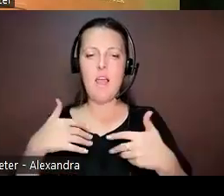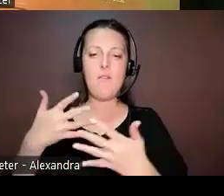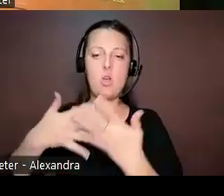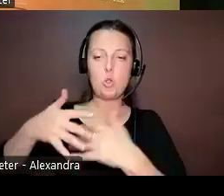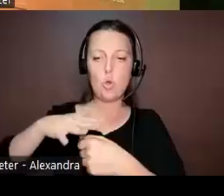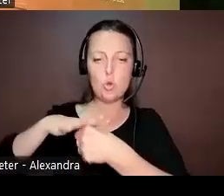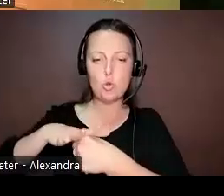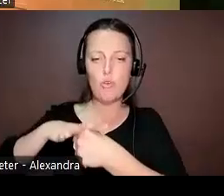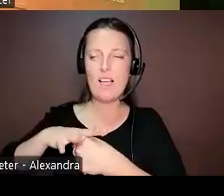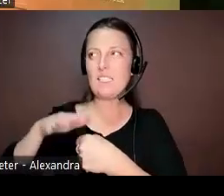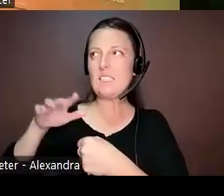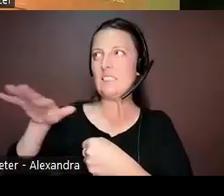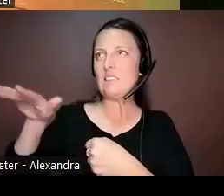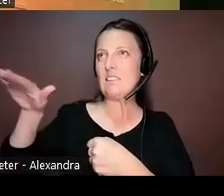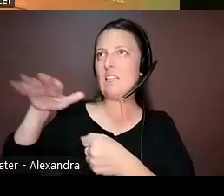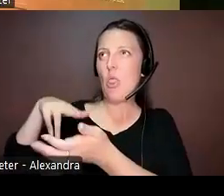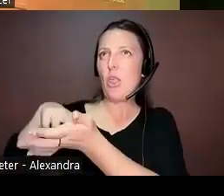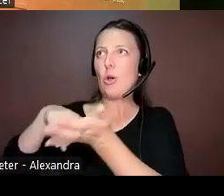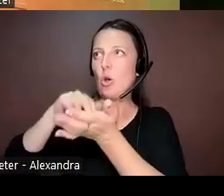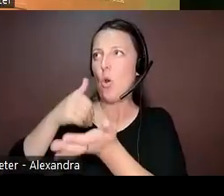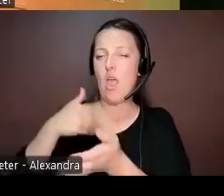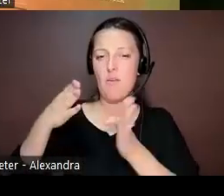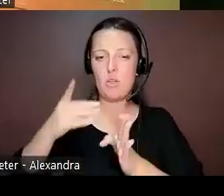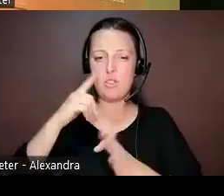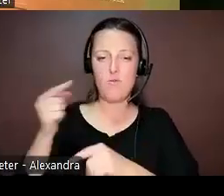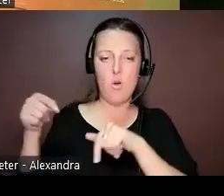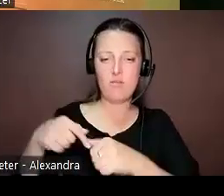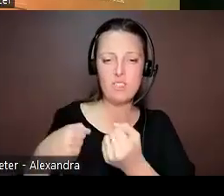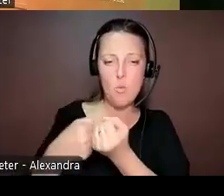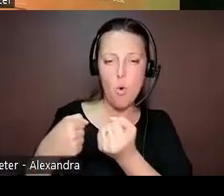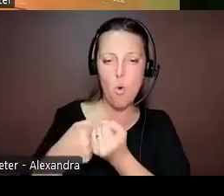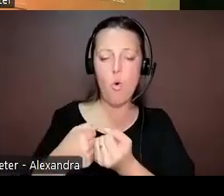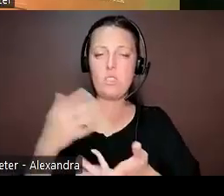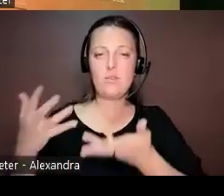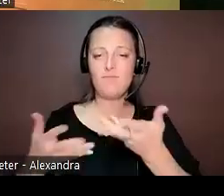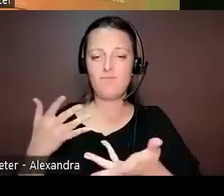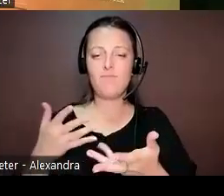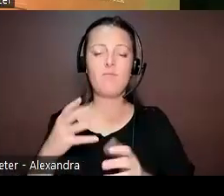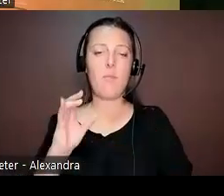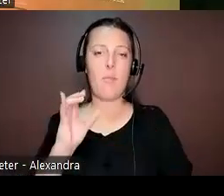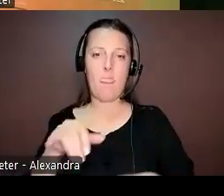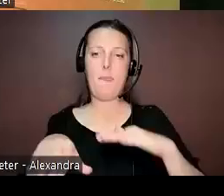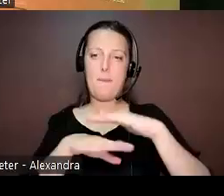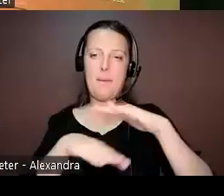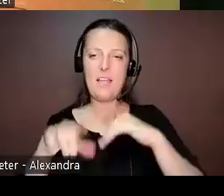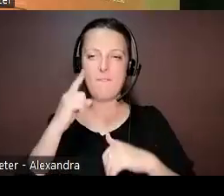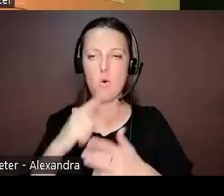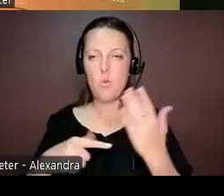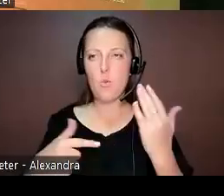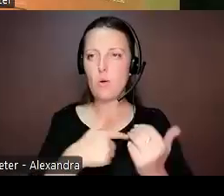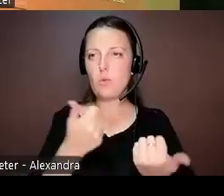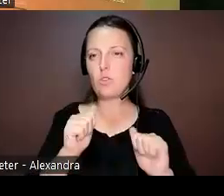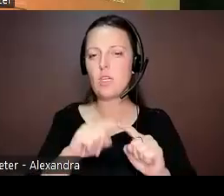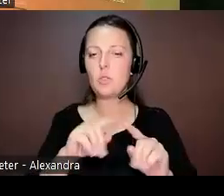as having difficult time in terms of coping with it, is basically what we are sort of evolving at this